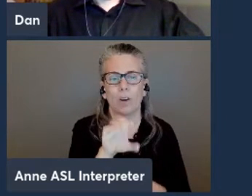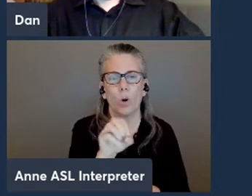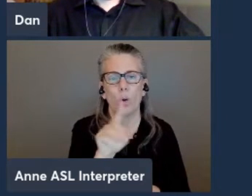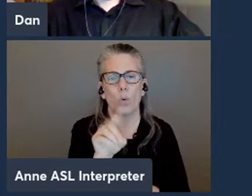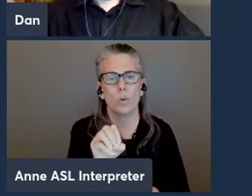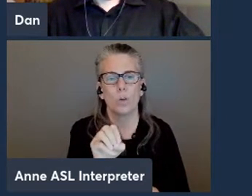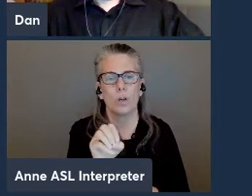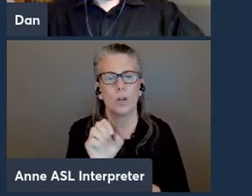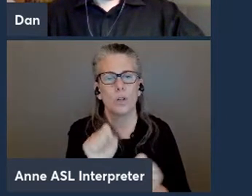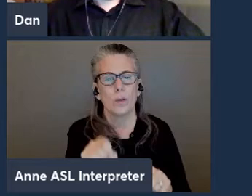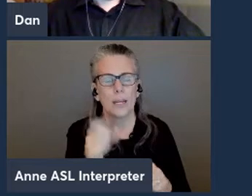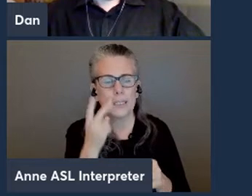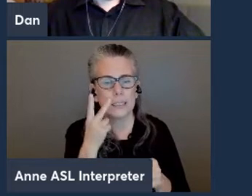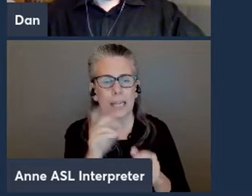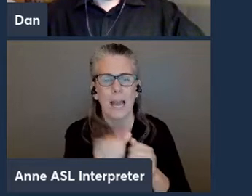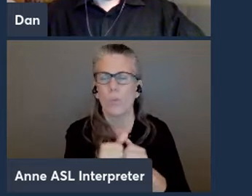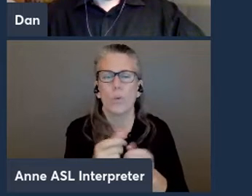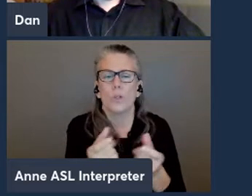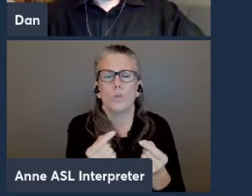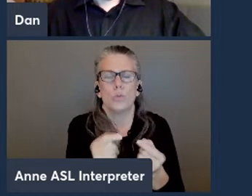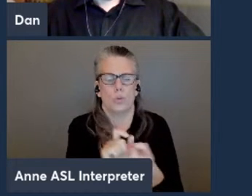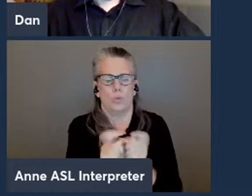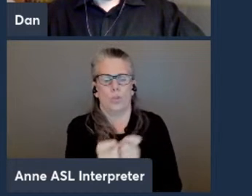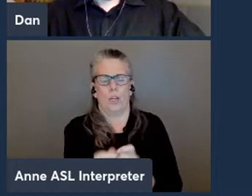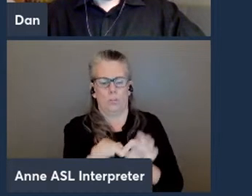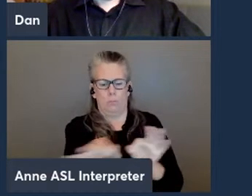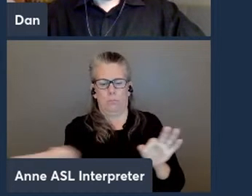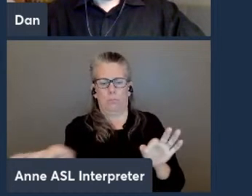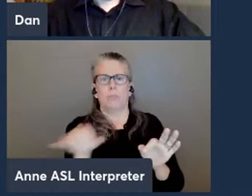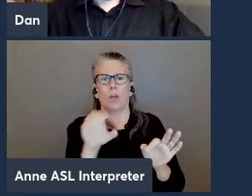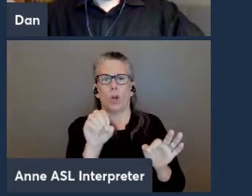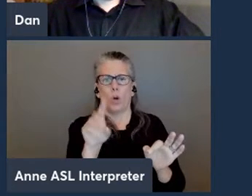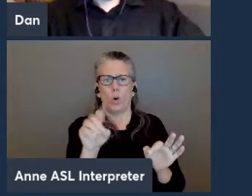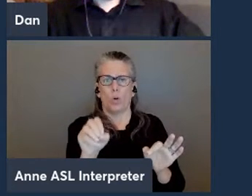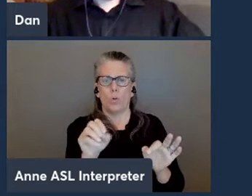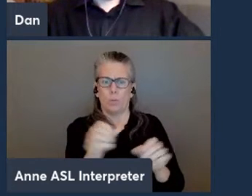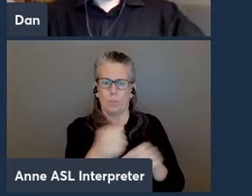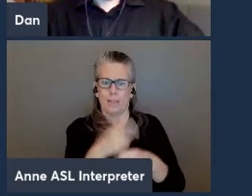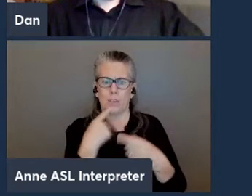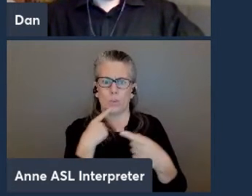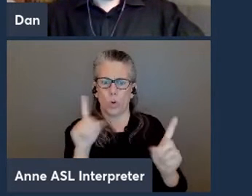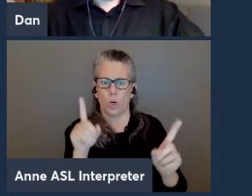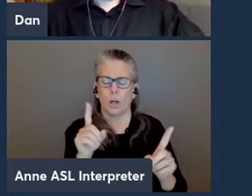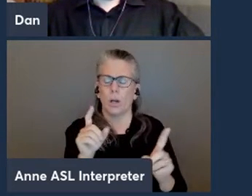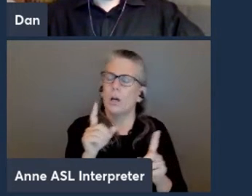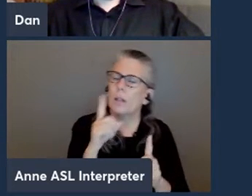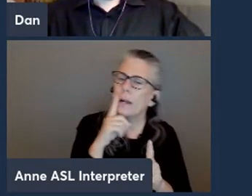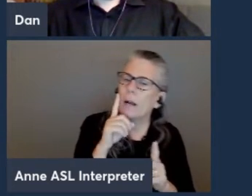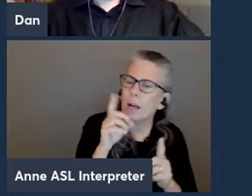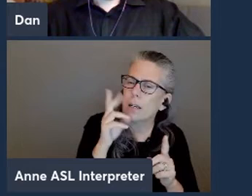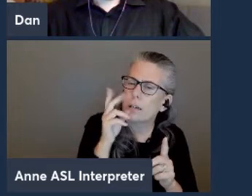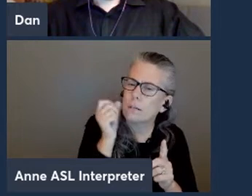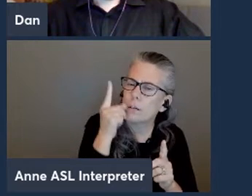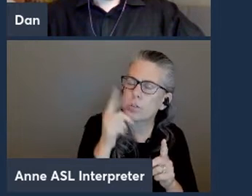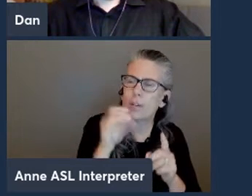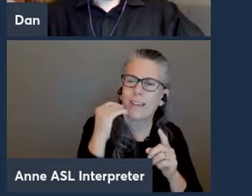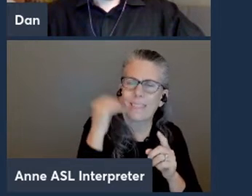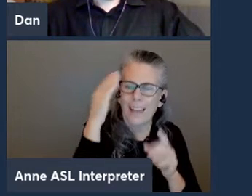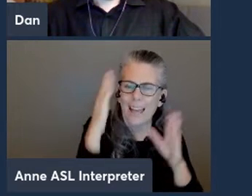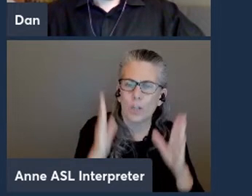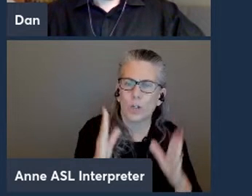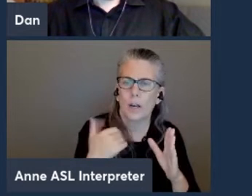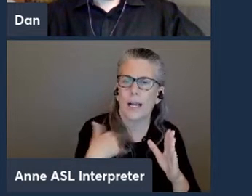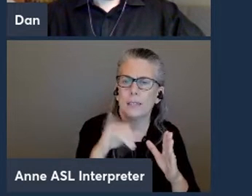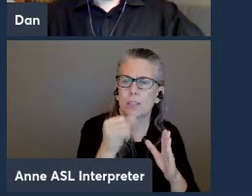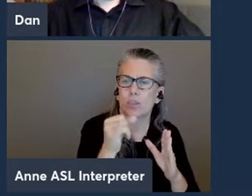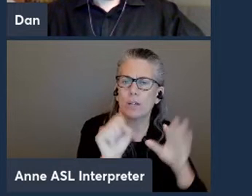to make this work? Because you mentioned a little snippet, JavaScript snippet, in the header. But is there a way for you, Dan, to show